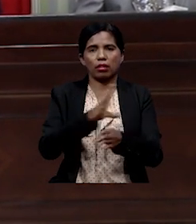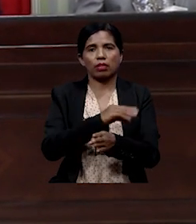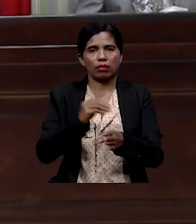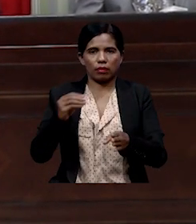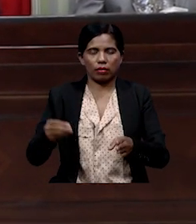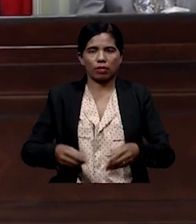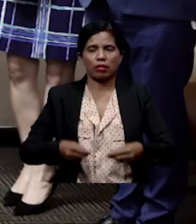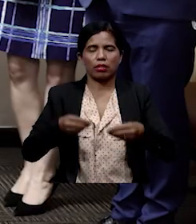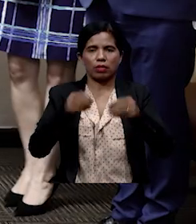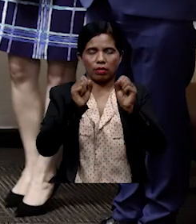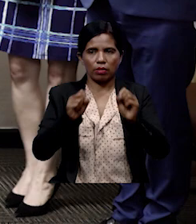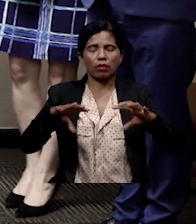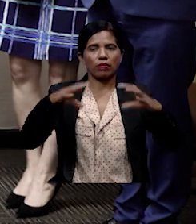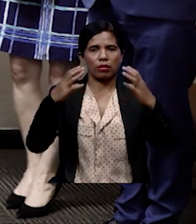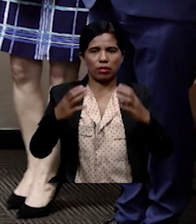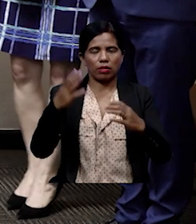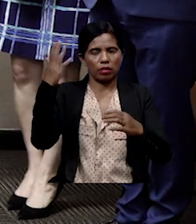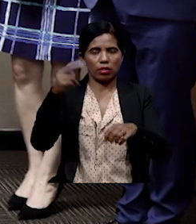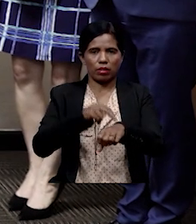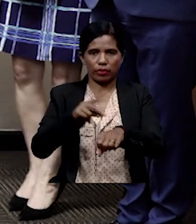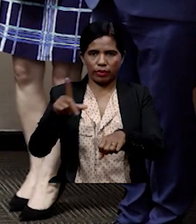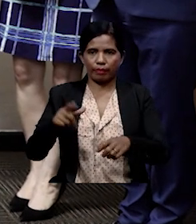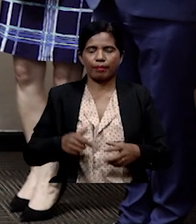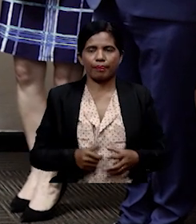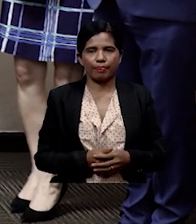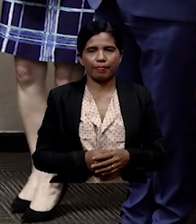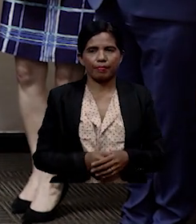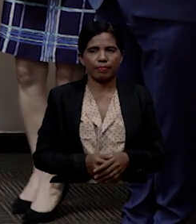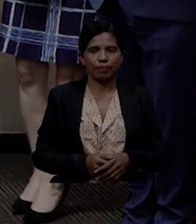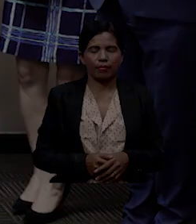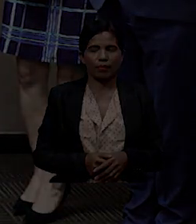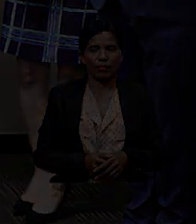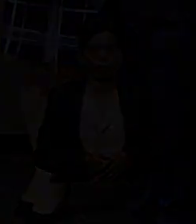multilateral, Conselho Segurança Nacional. Equipa cobertura, GMN.